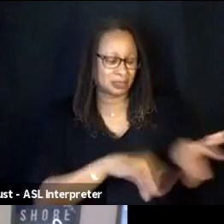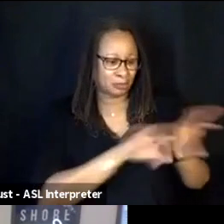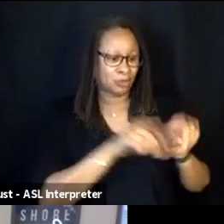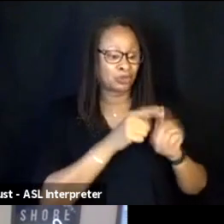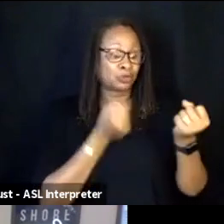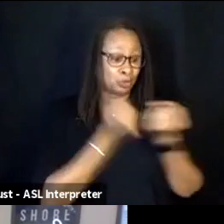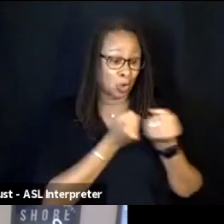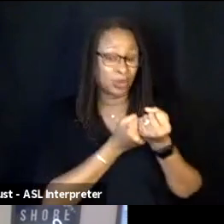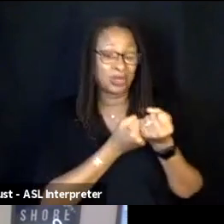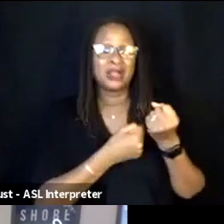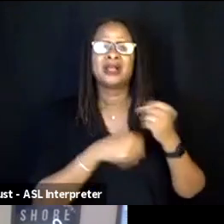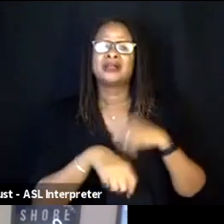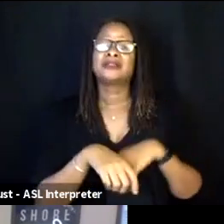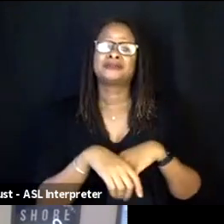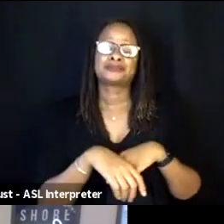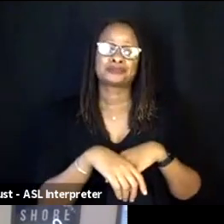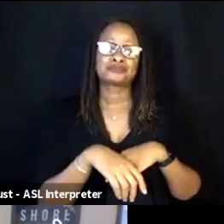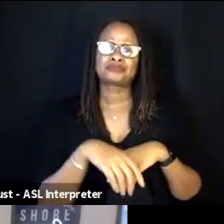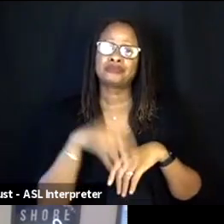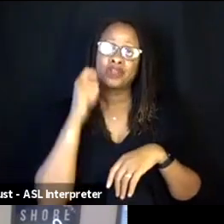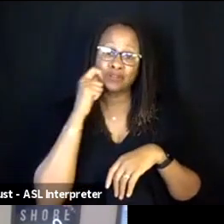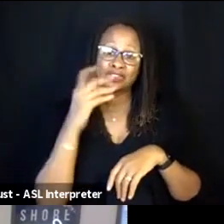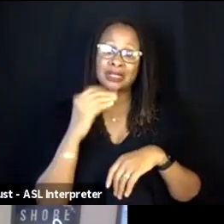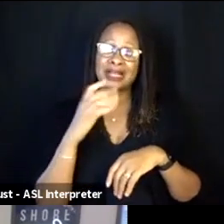promoting racial and gender equity than